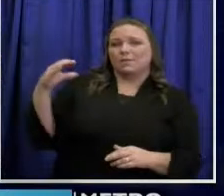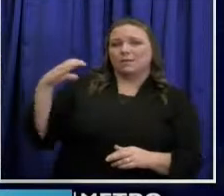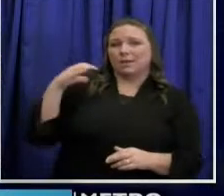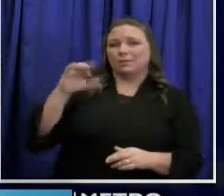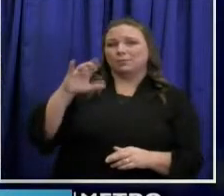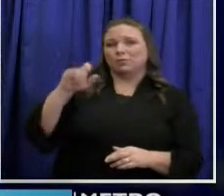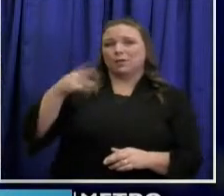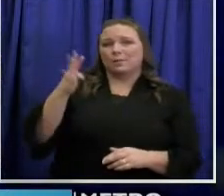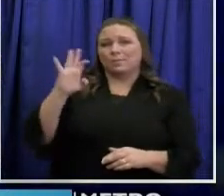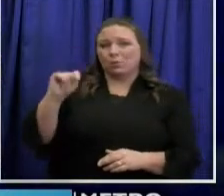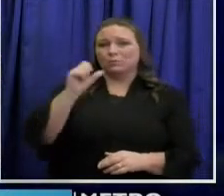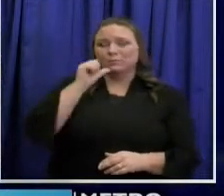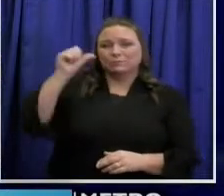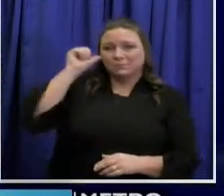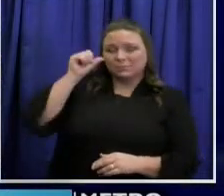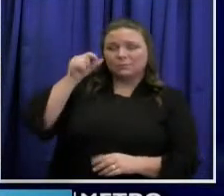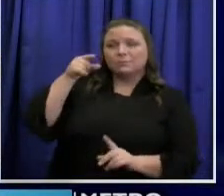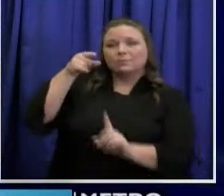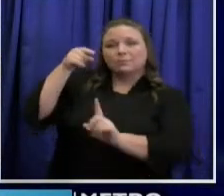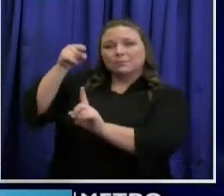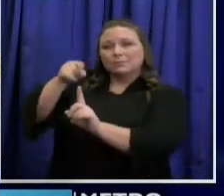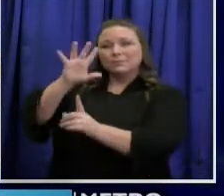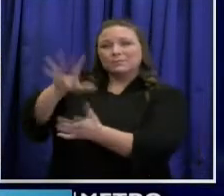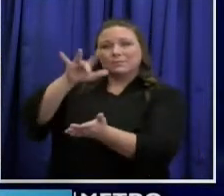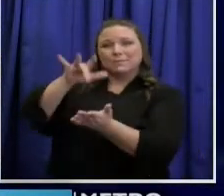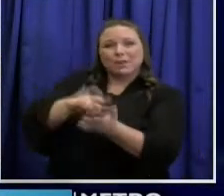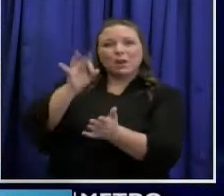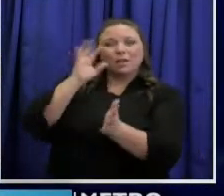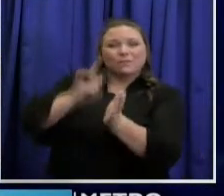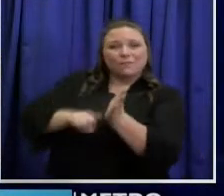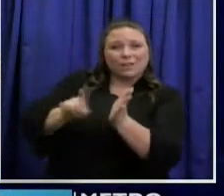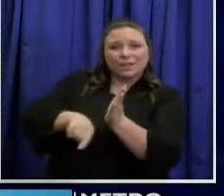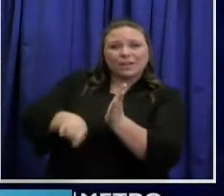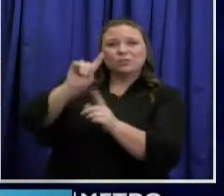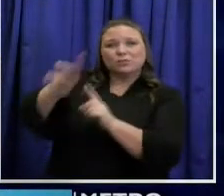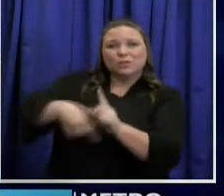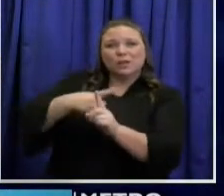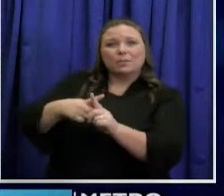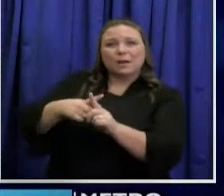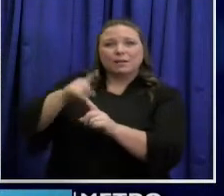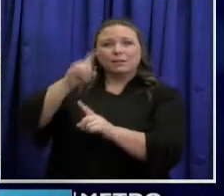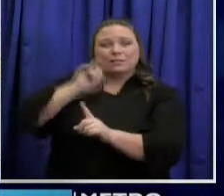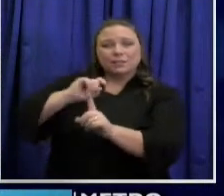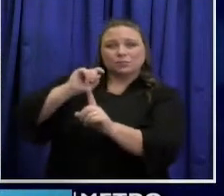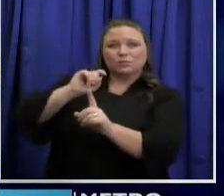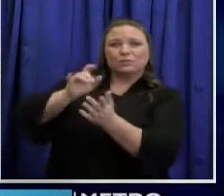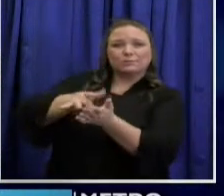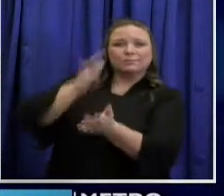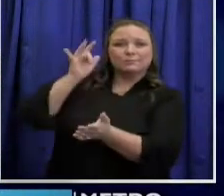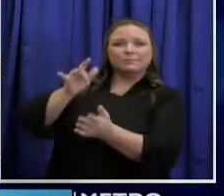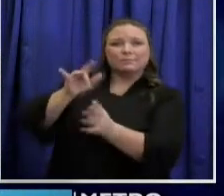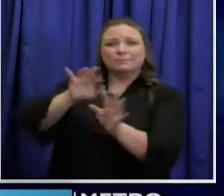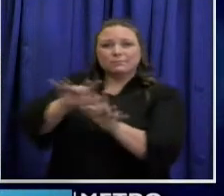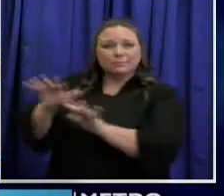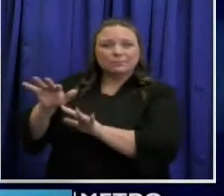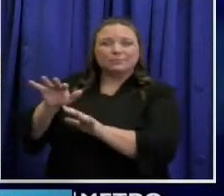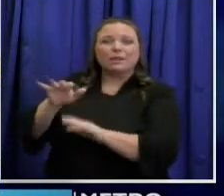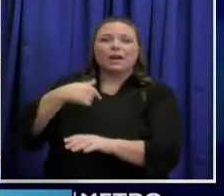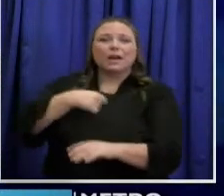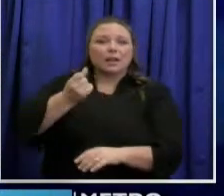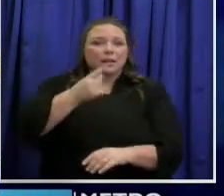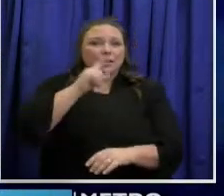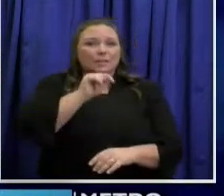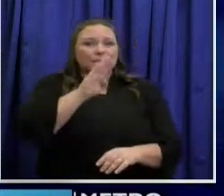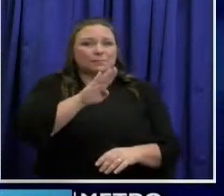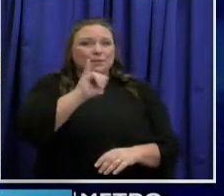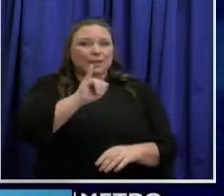yesterday. He is in the middle of an investigation regarding sexual harassment. In my understanding, TBI is taking